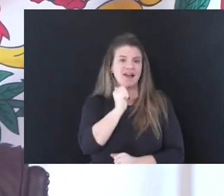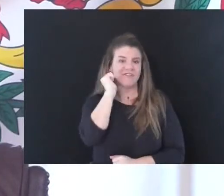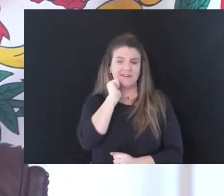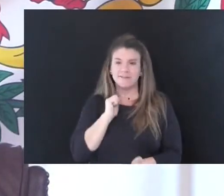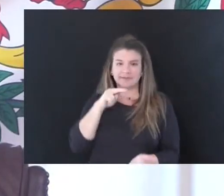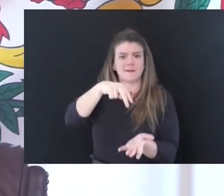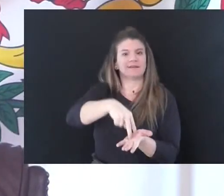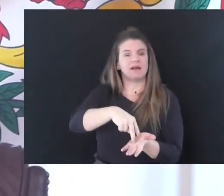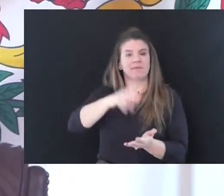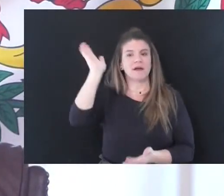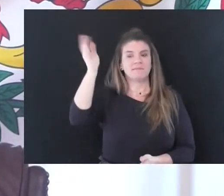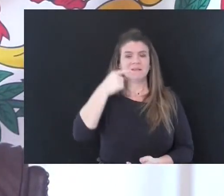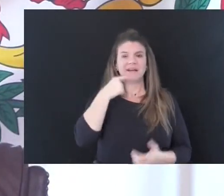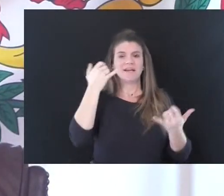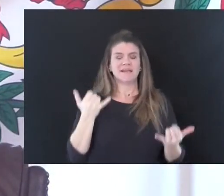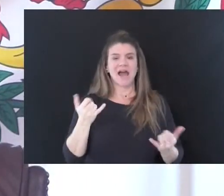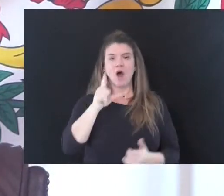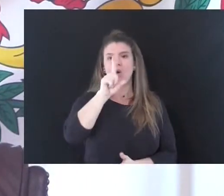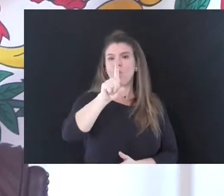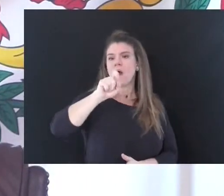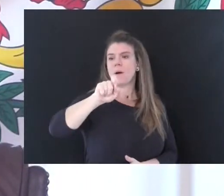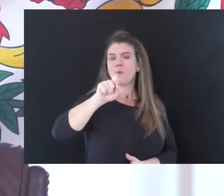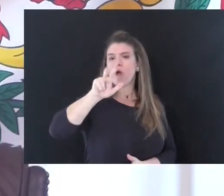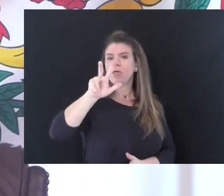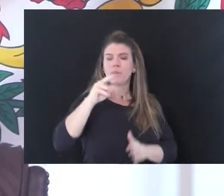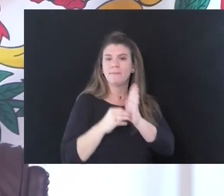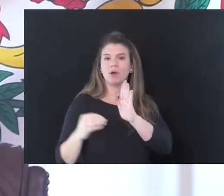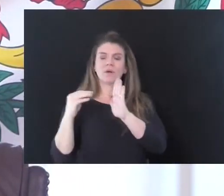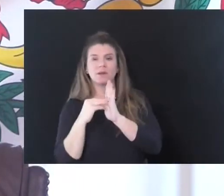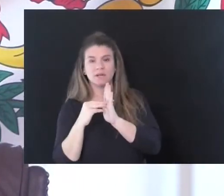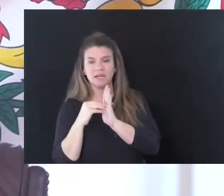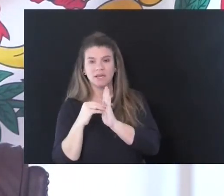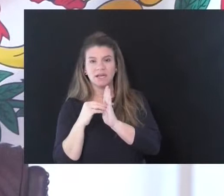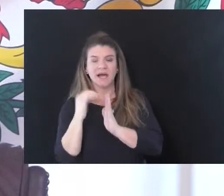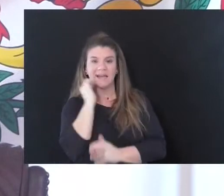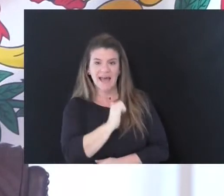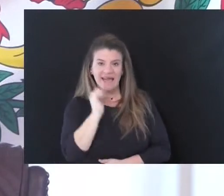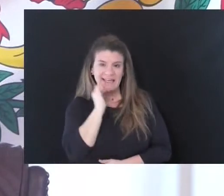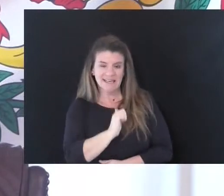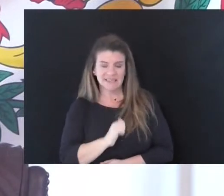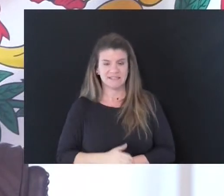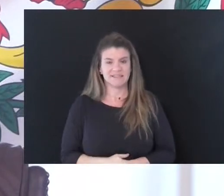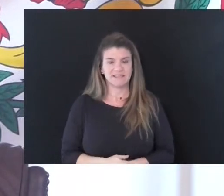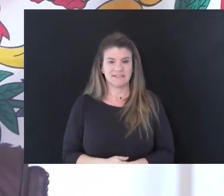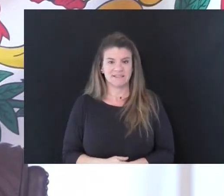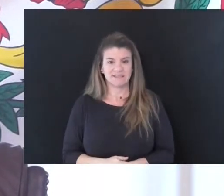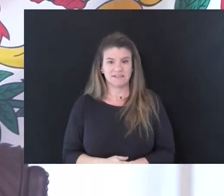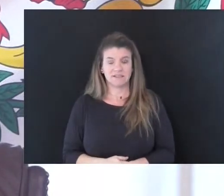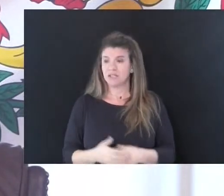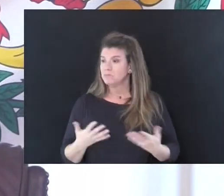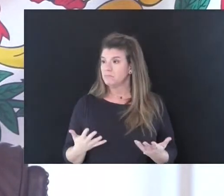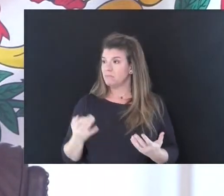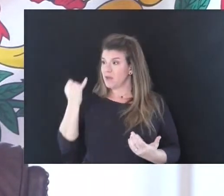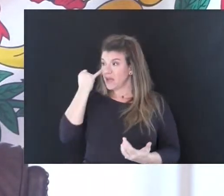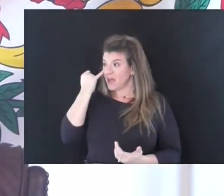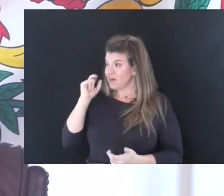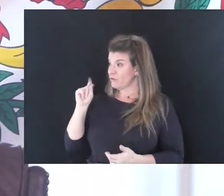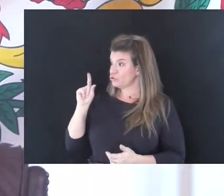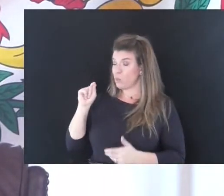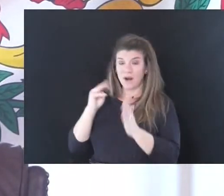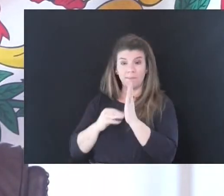says, we're now at 1.3 million a day. Well, if there's 20 million